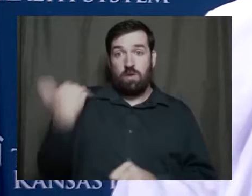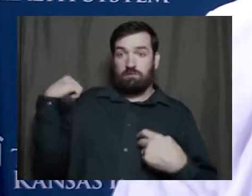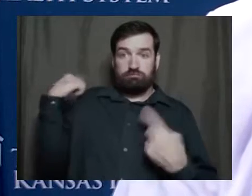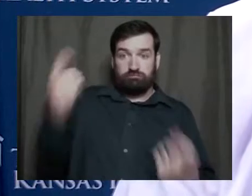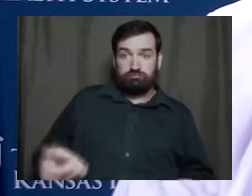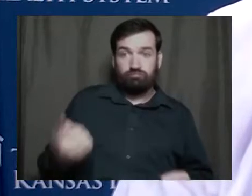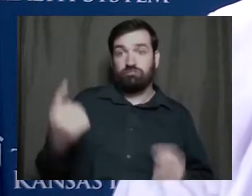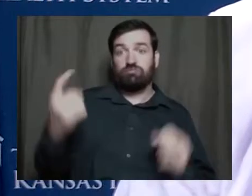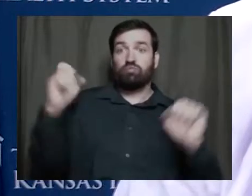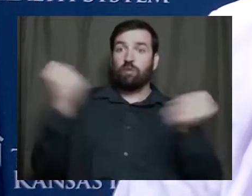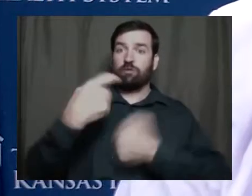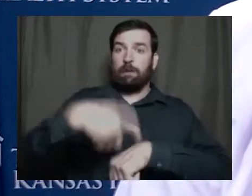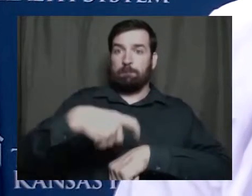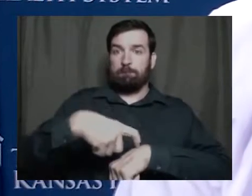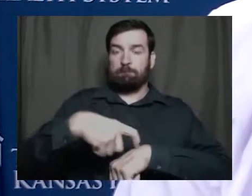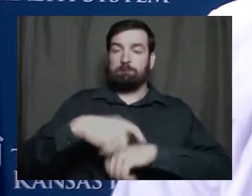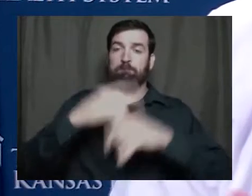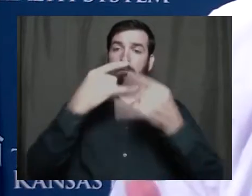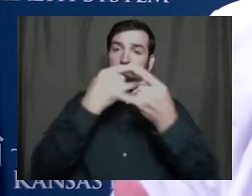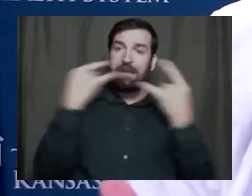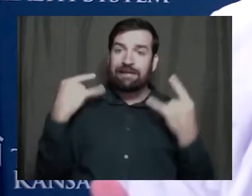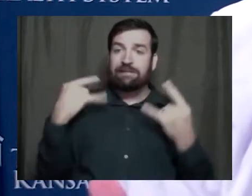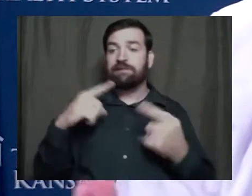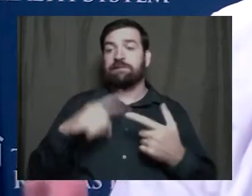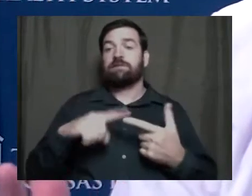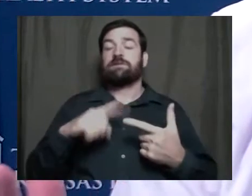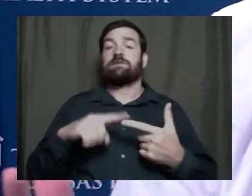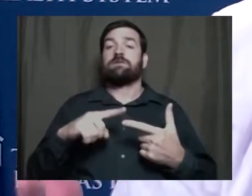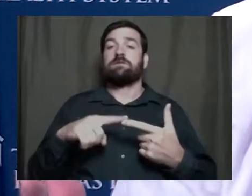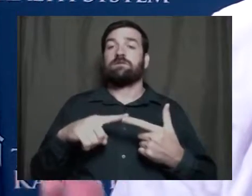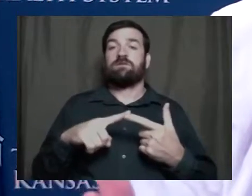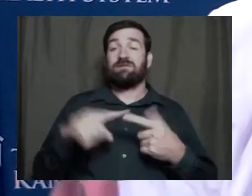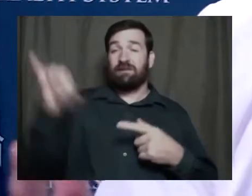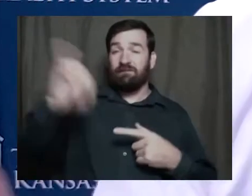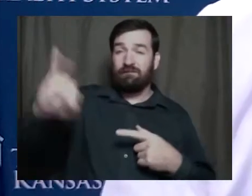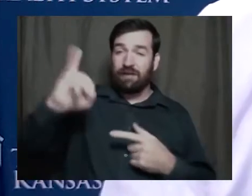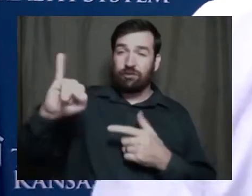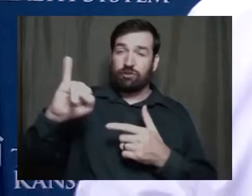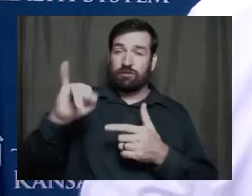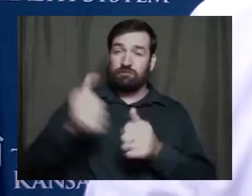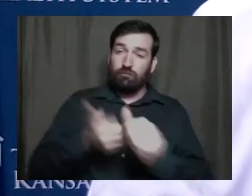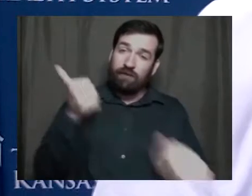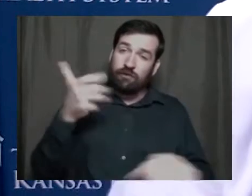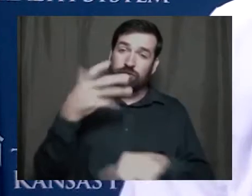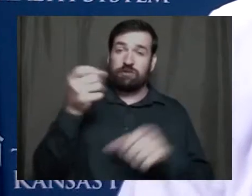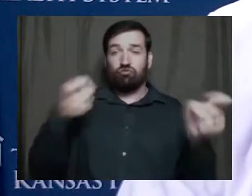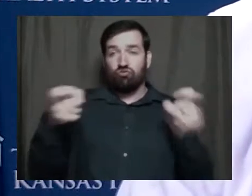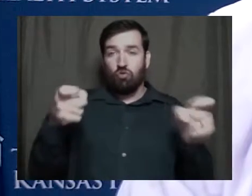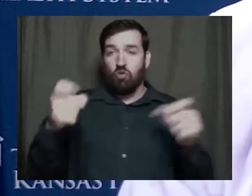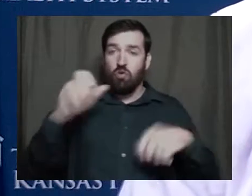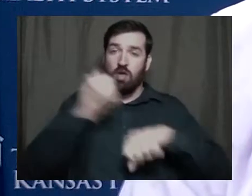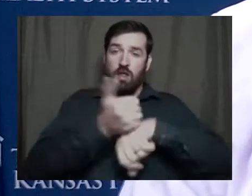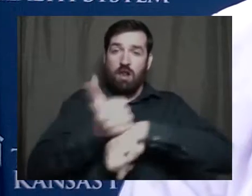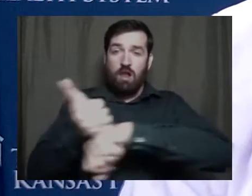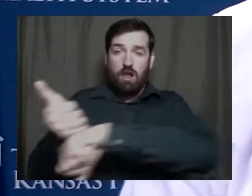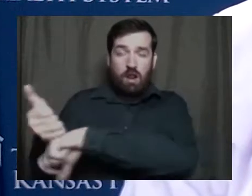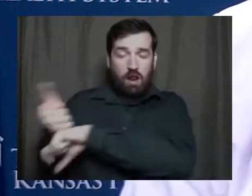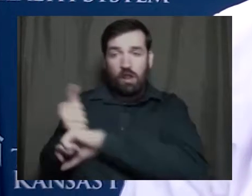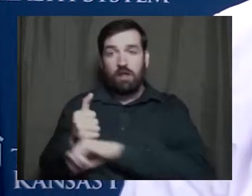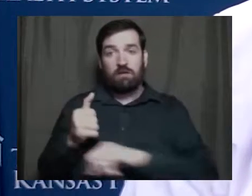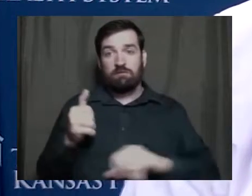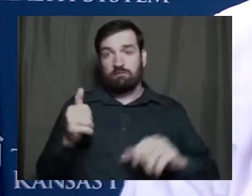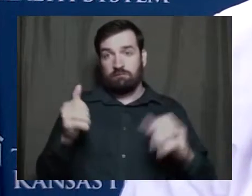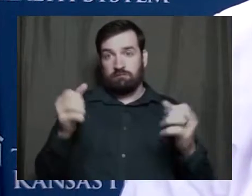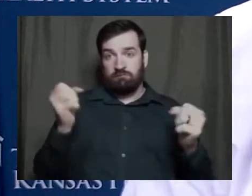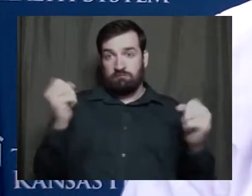all of the masking and all the infection prevention and control things that were into place everywhere, a lot of stuff we were able